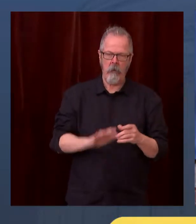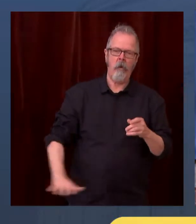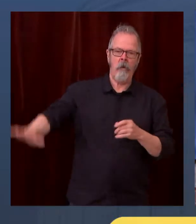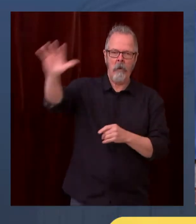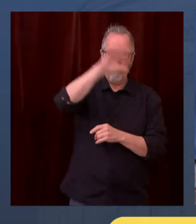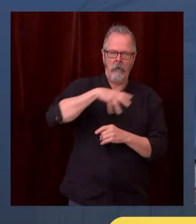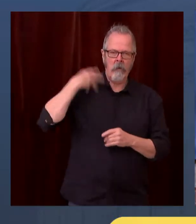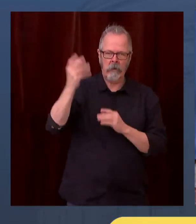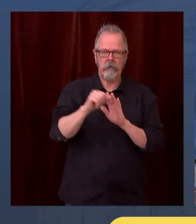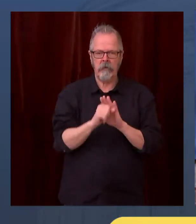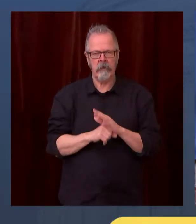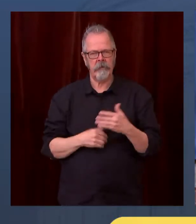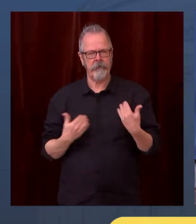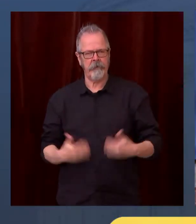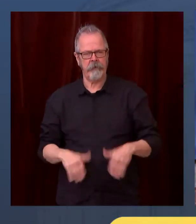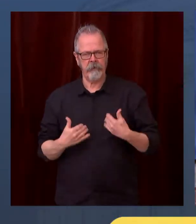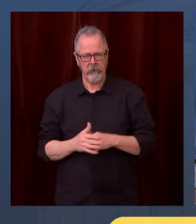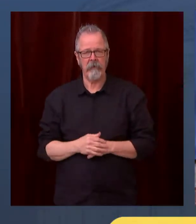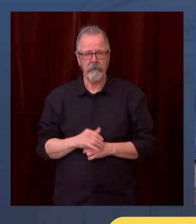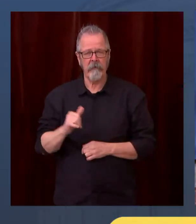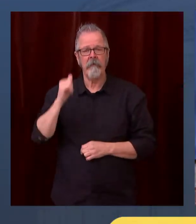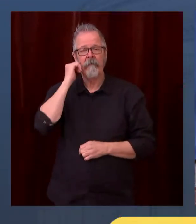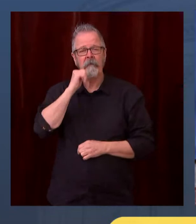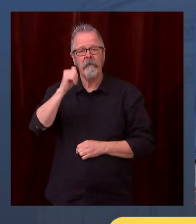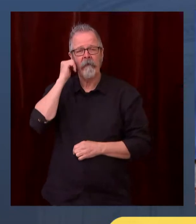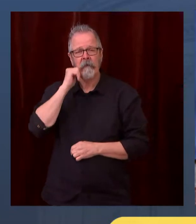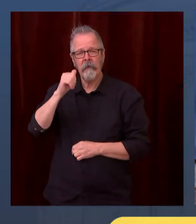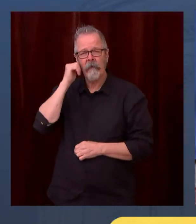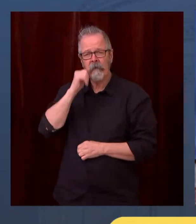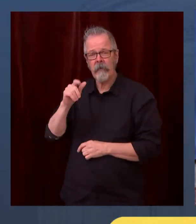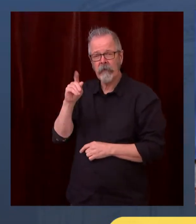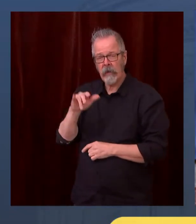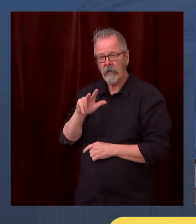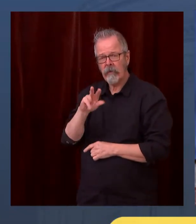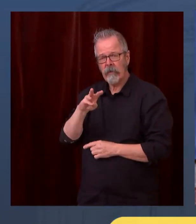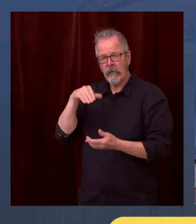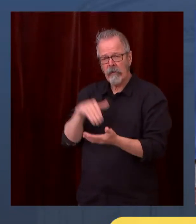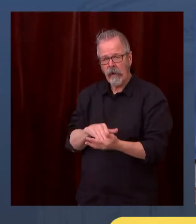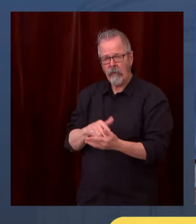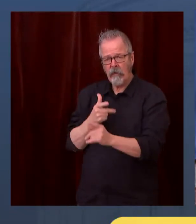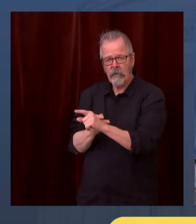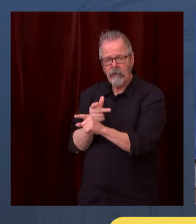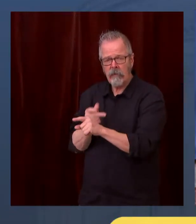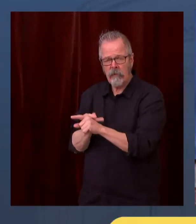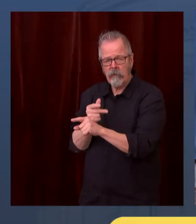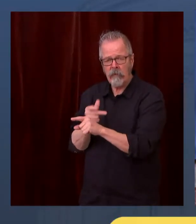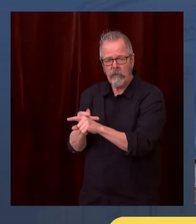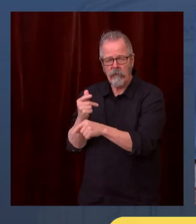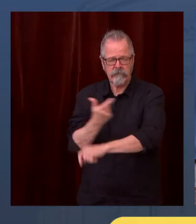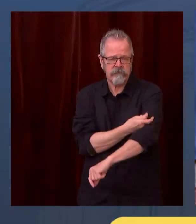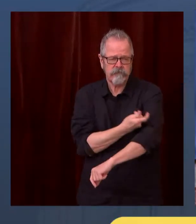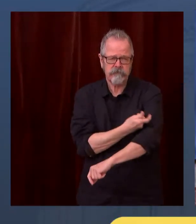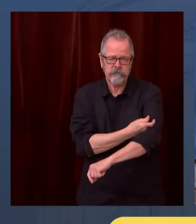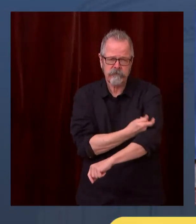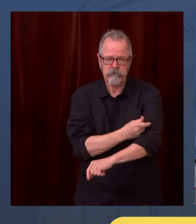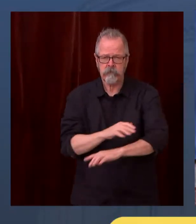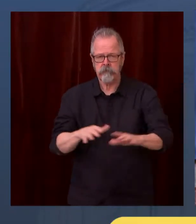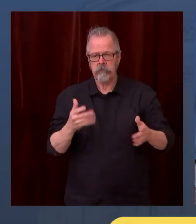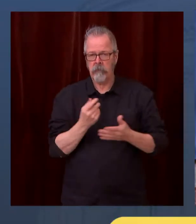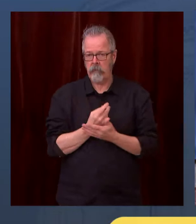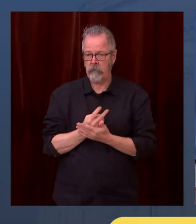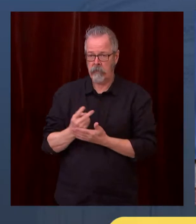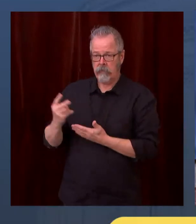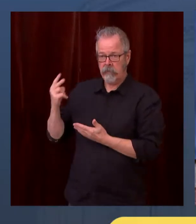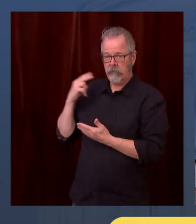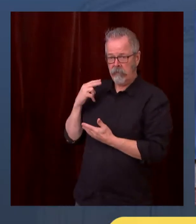day. This is good news. This is twice the number we were doing just about 2 weeks ago. And something I'm very happy